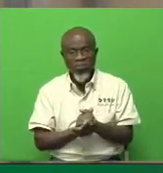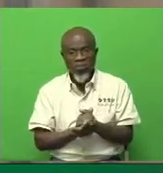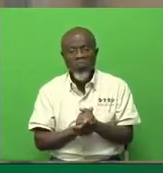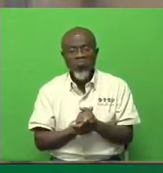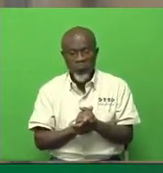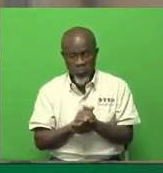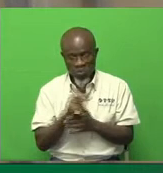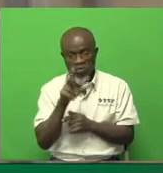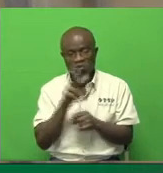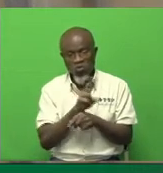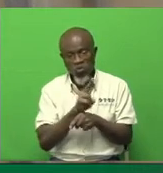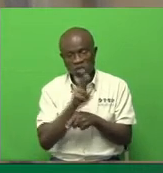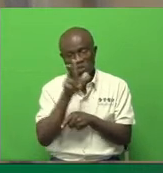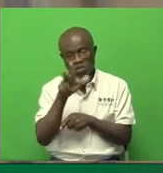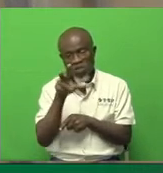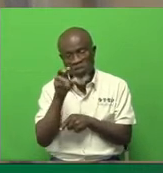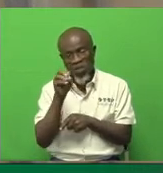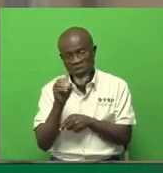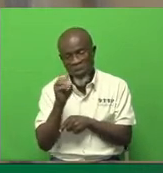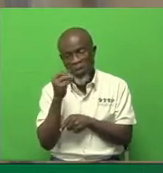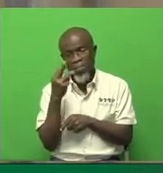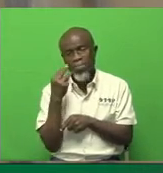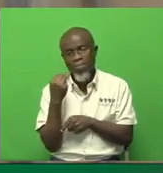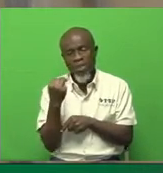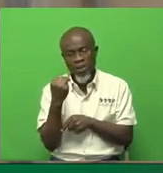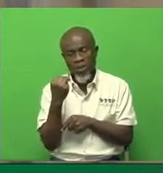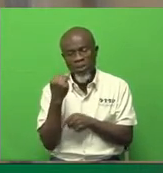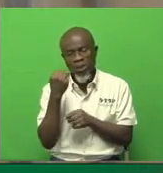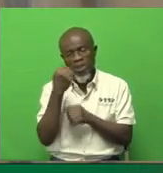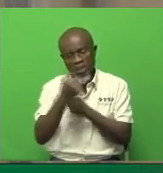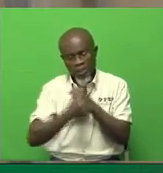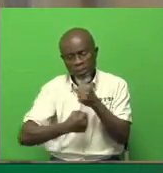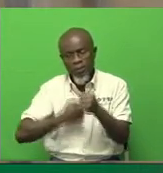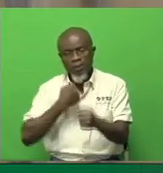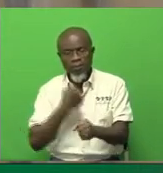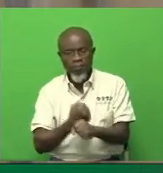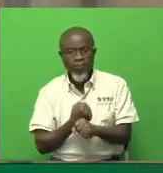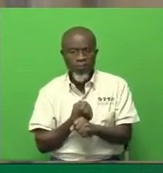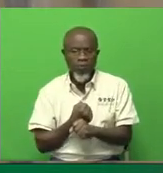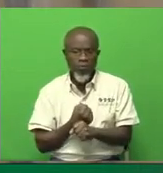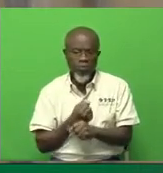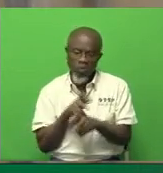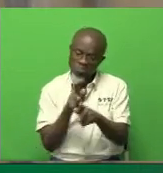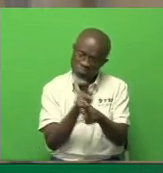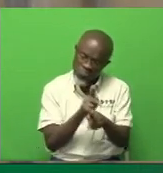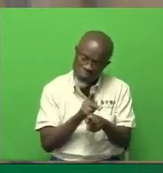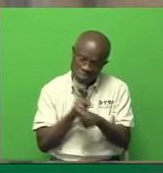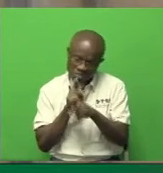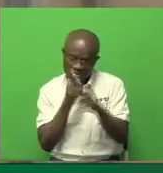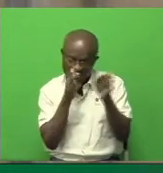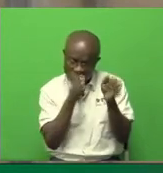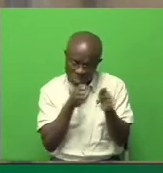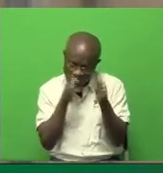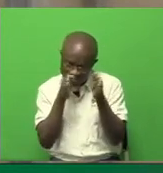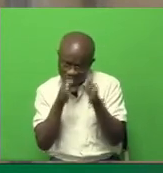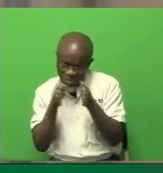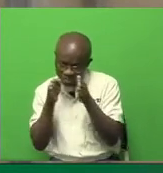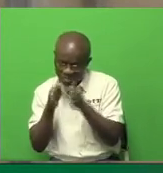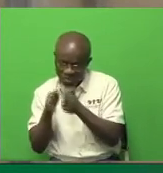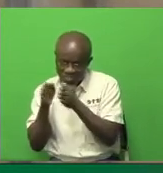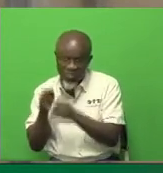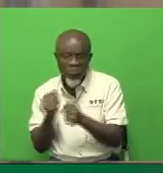million per year careful organization Logistics was required to carry out these exams from